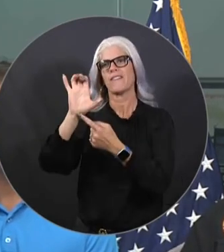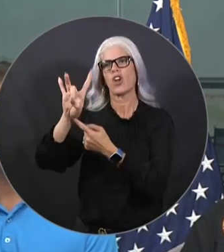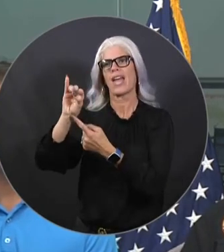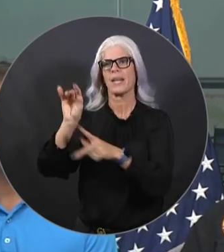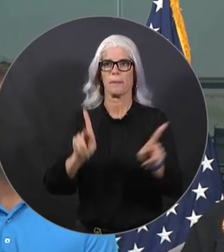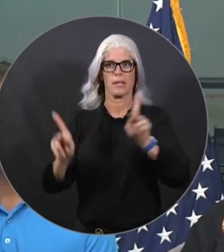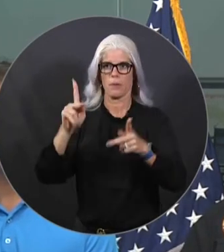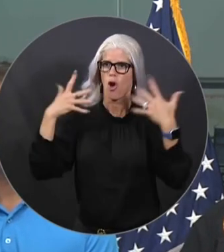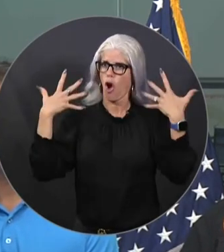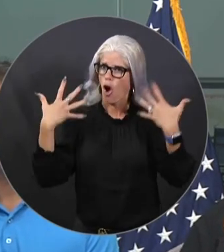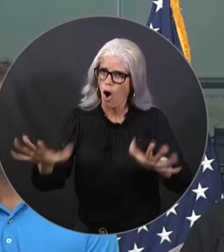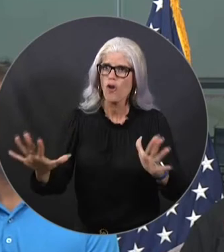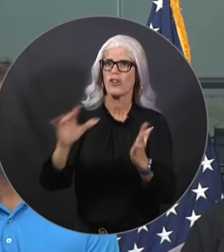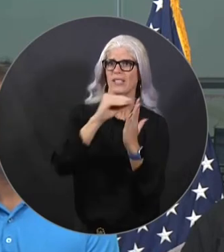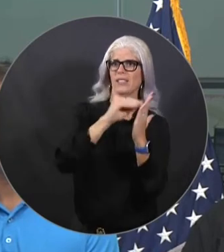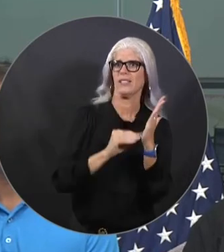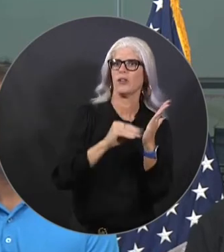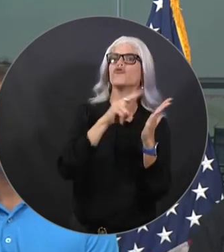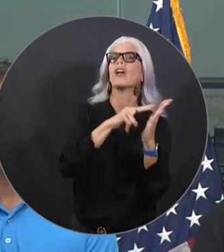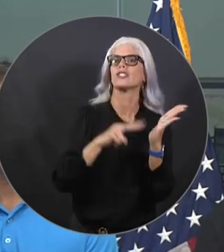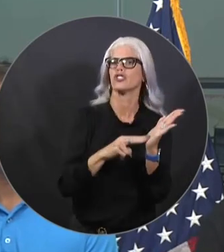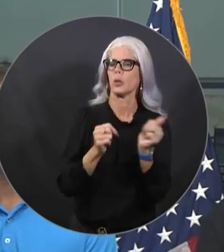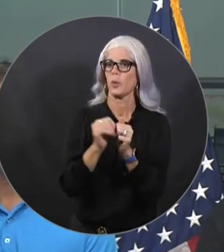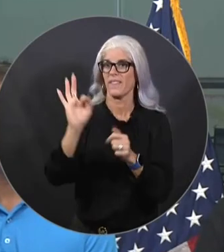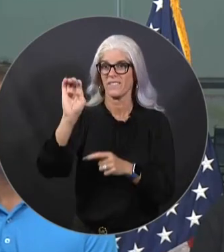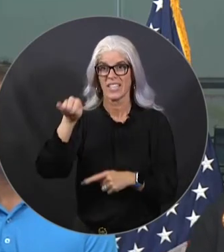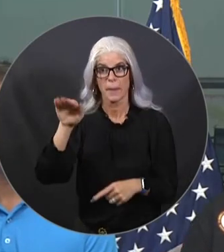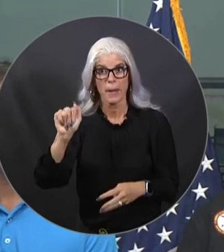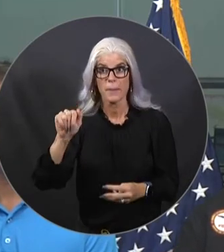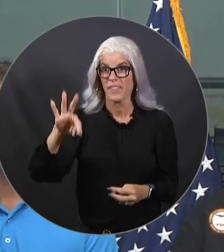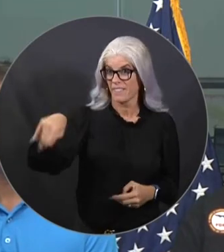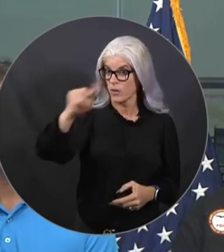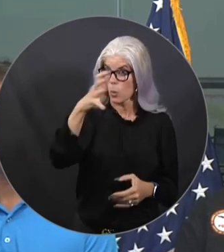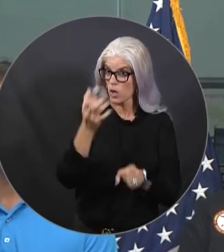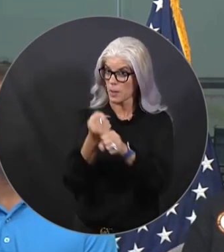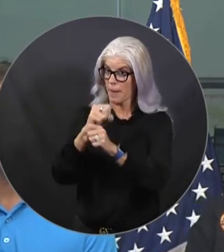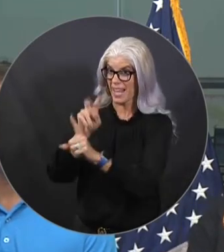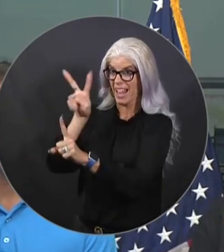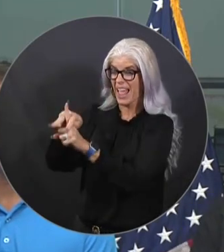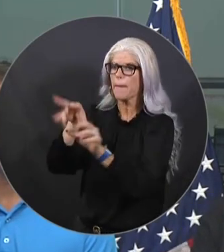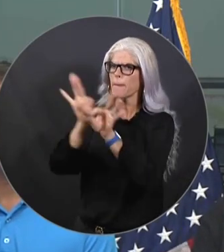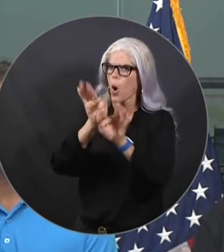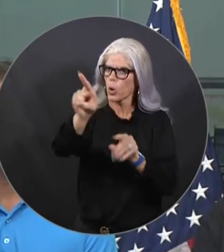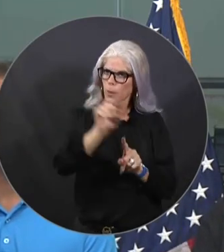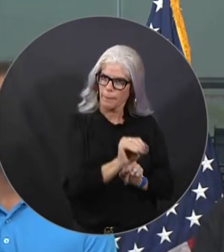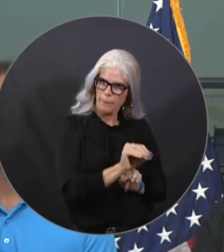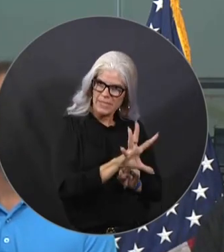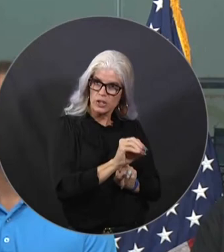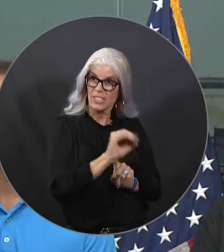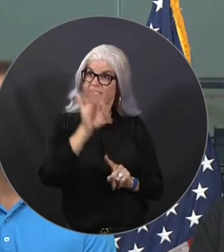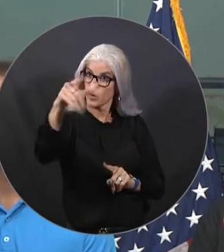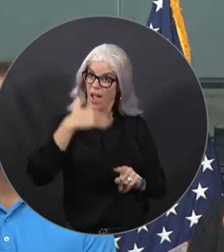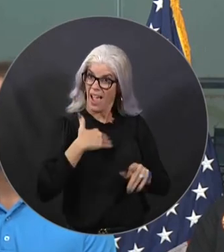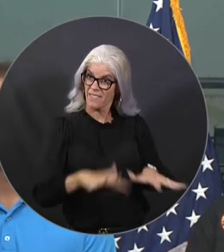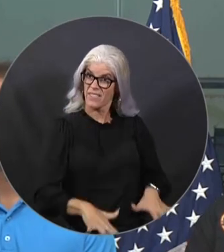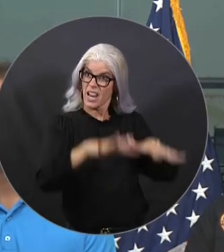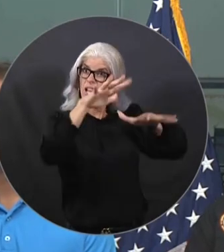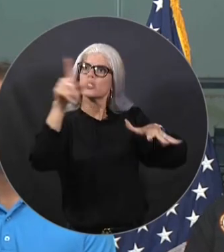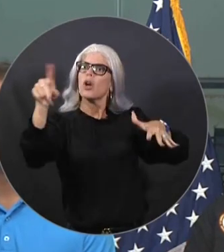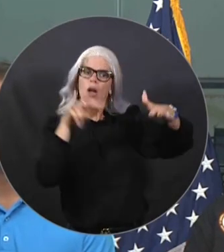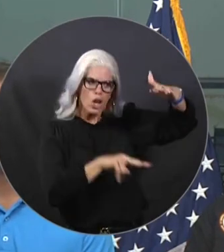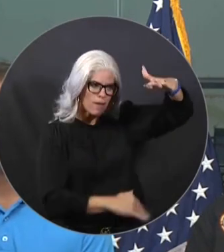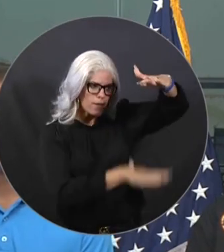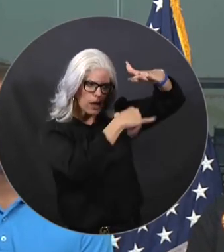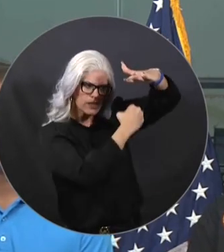you're gonna make a claim, take a picture. If you've had flooding, take a picture of the water line on your house. Make sure